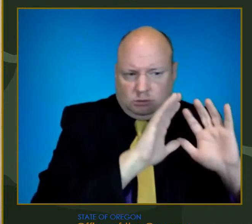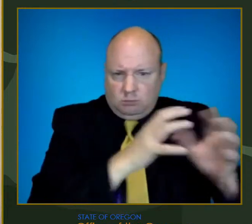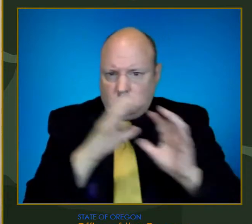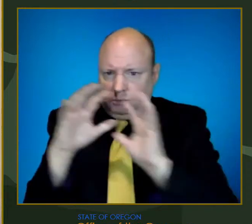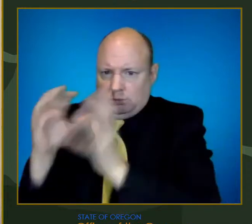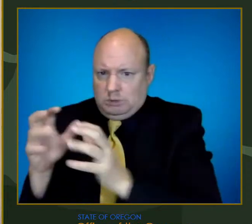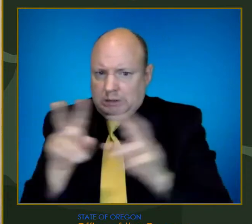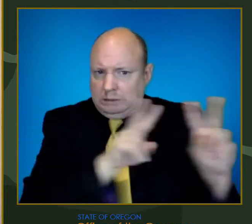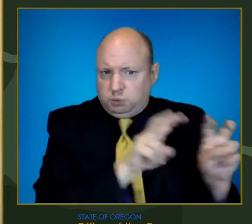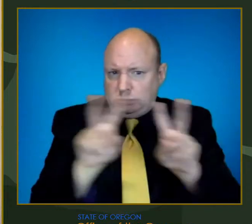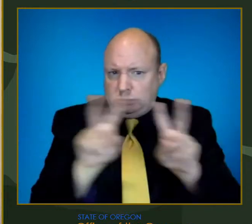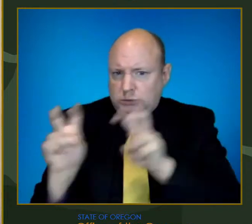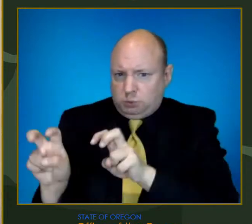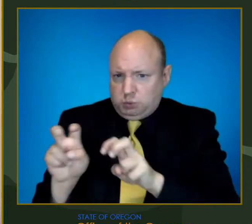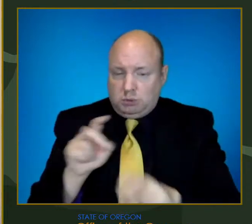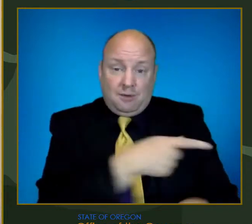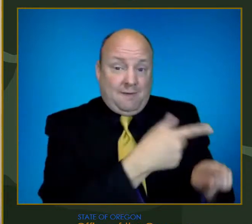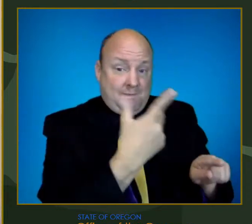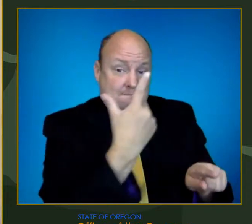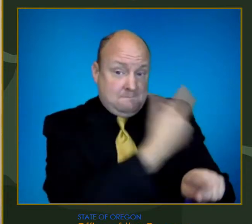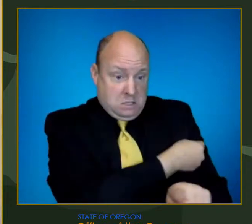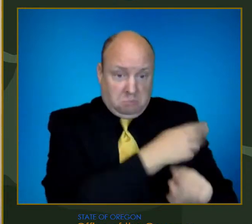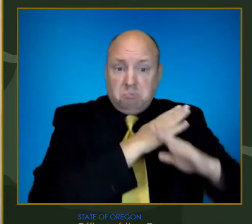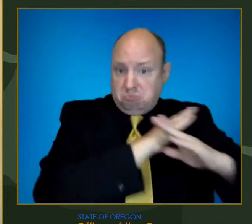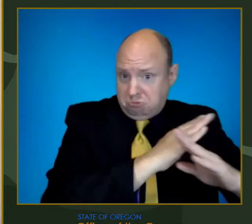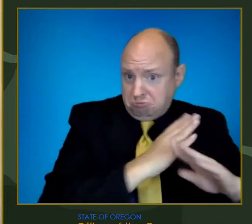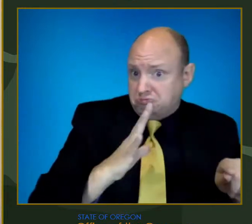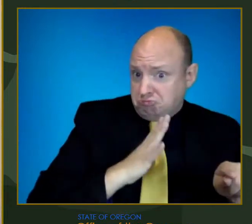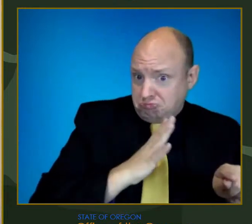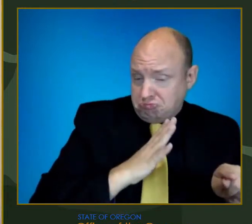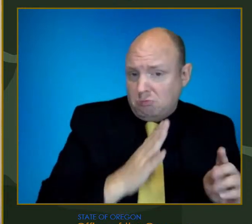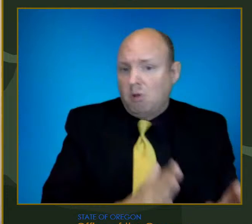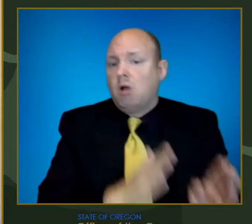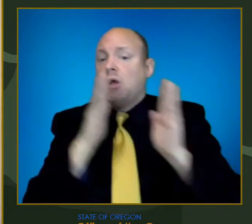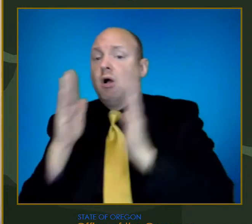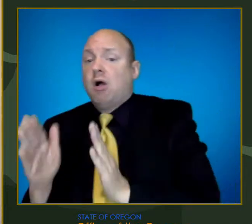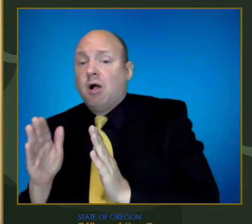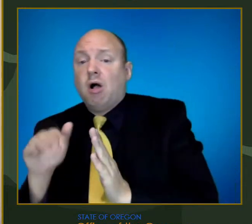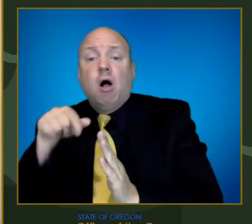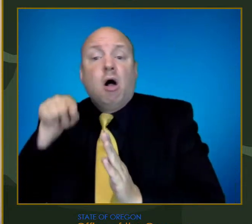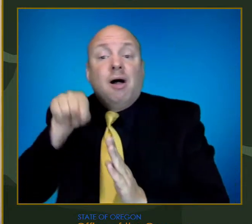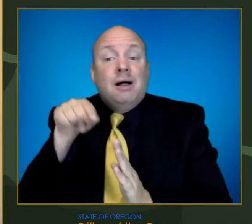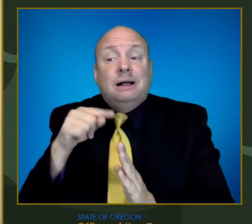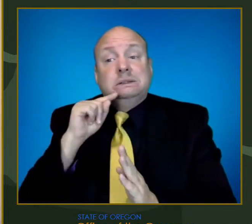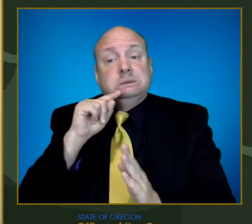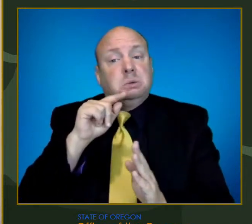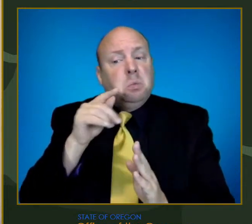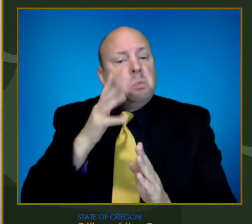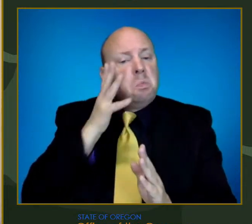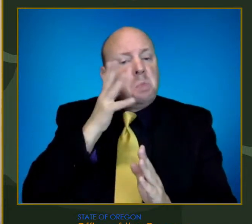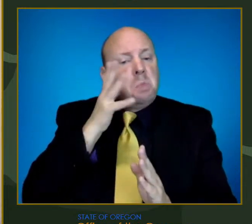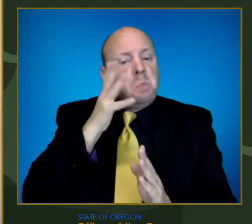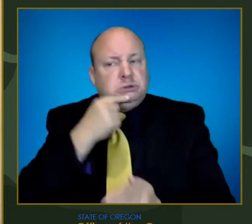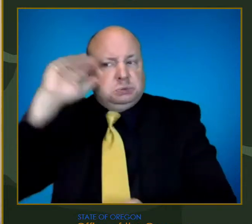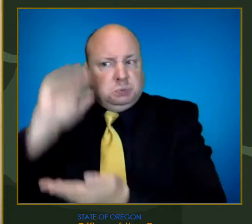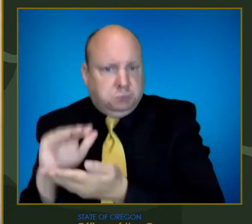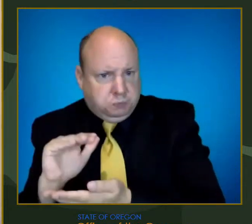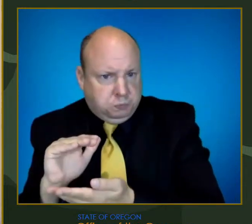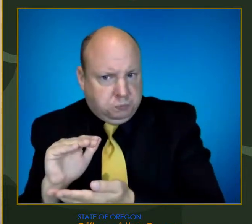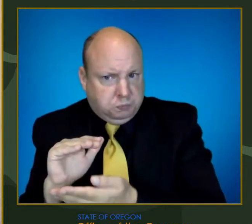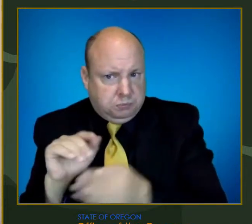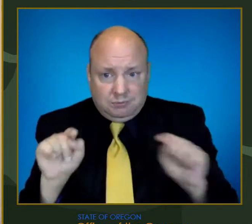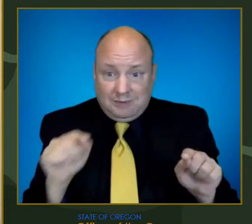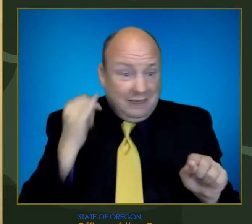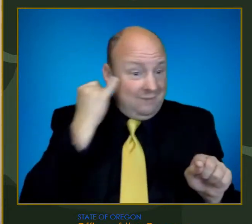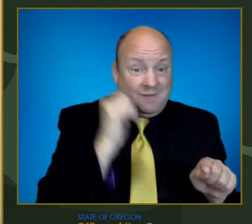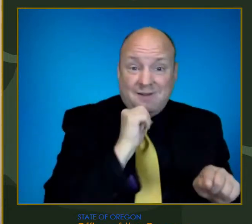protected, especially from serious disease and hospitalization. But as we stated, if you're unvaccinated,